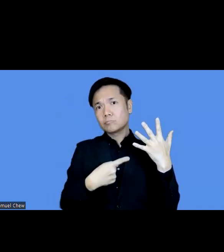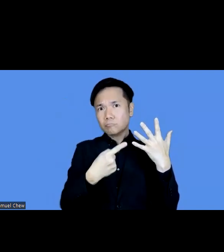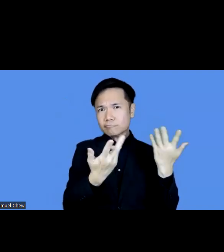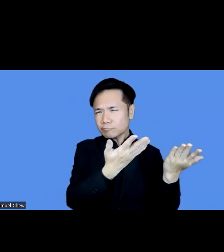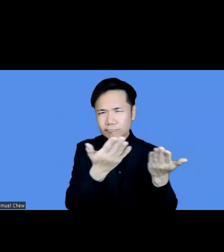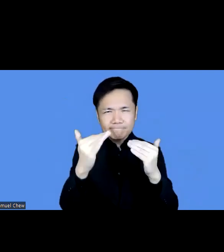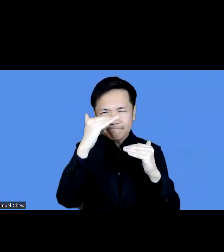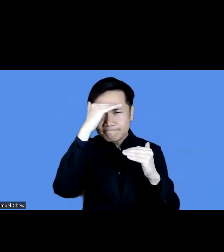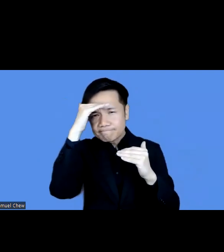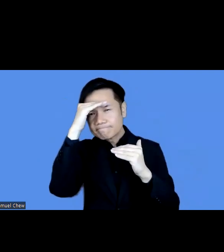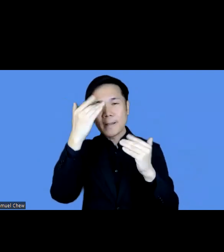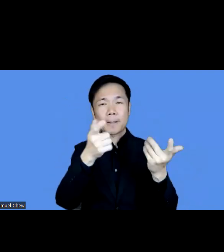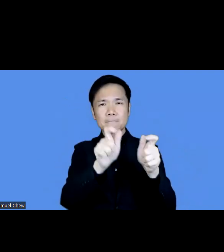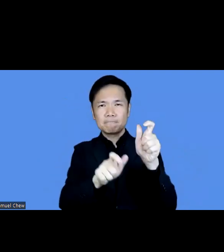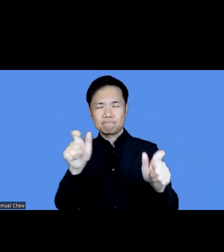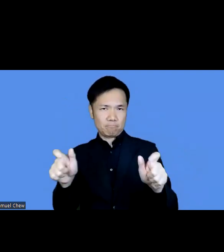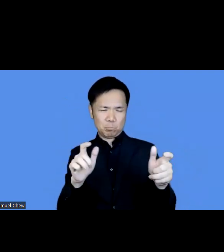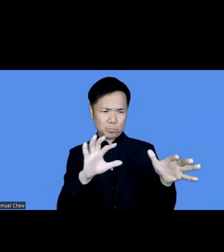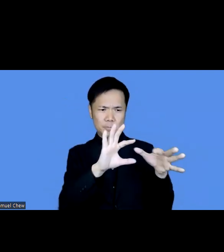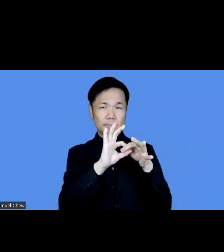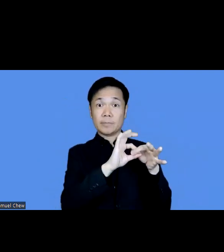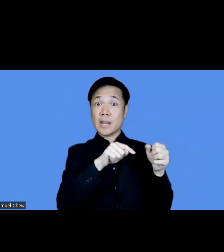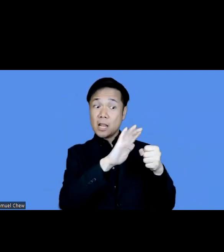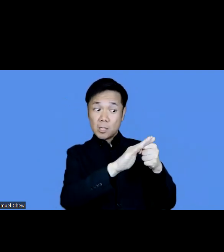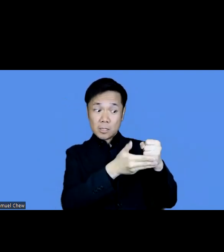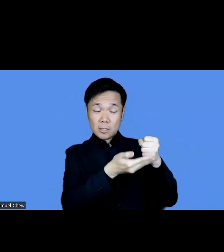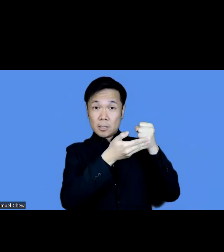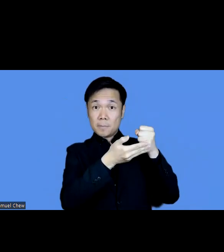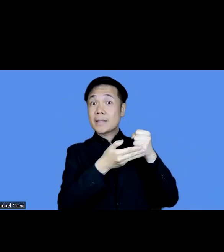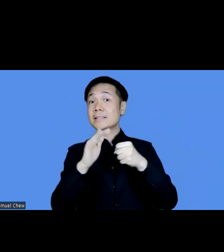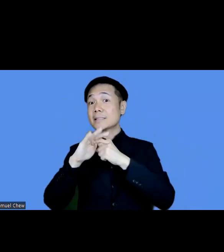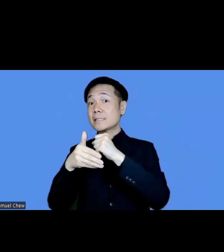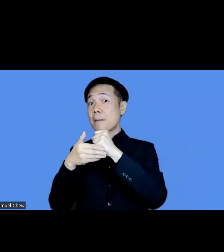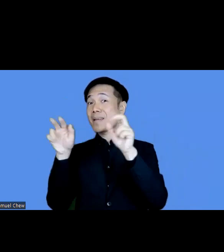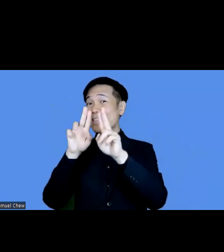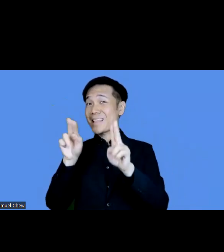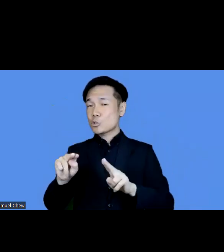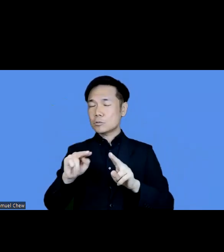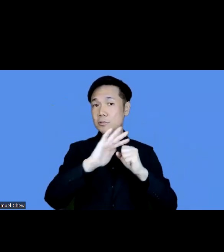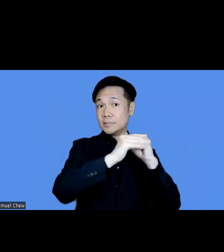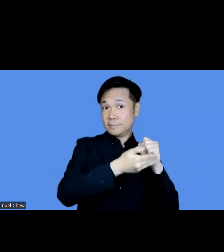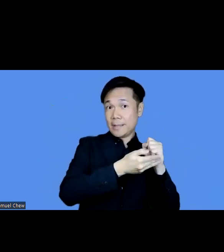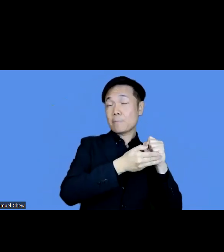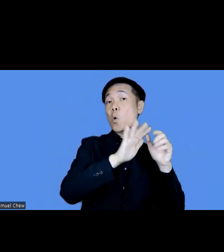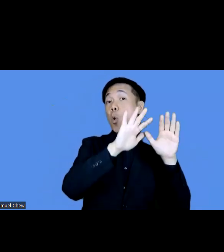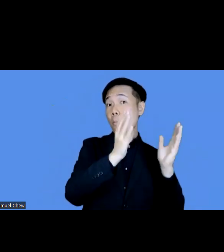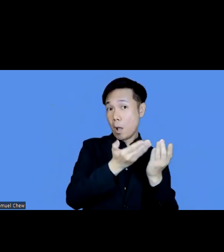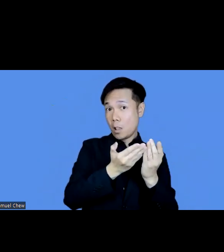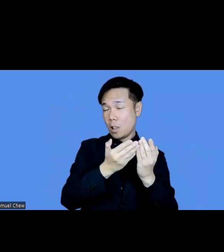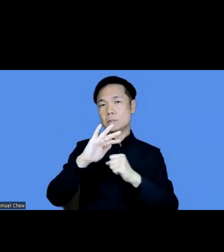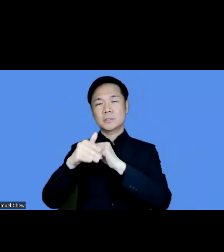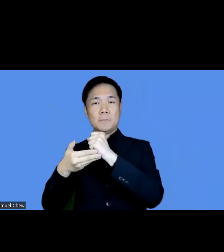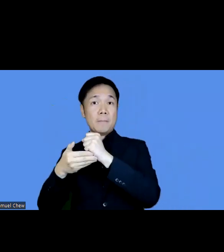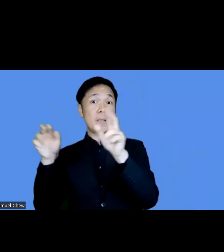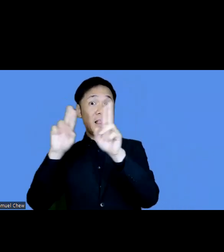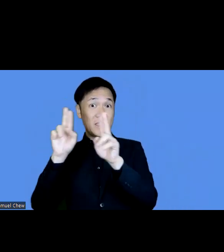together with partners, CBM Global International, CBM Global Disability Inclusion, and many others is a good